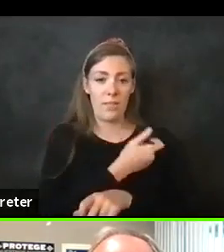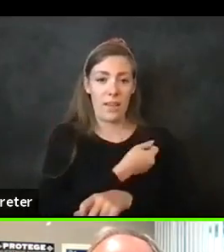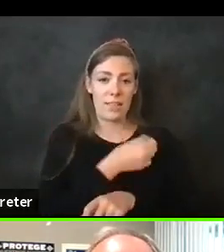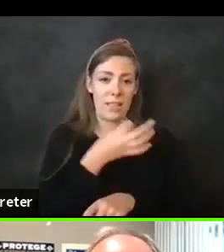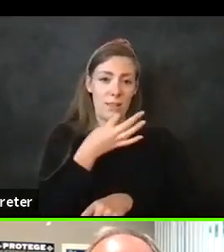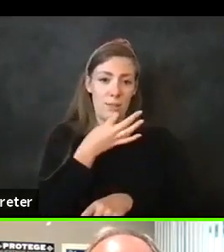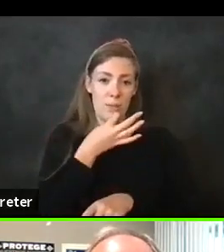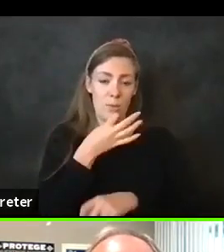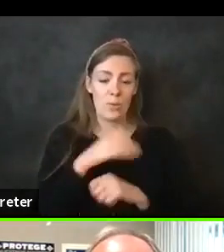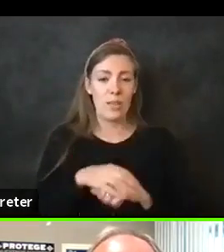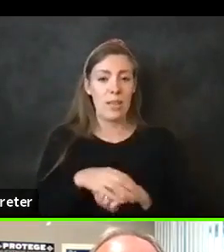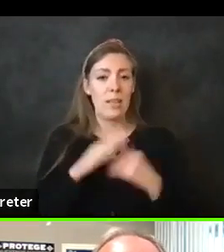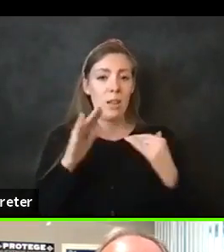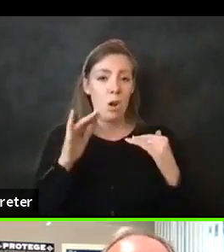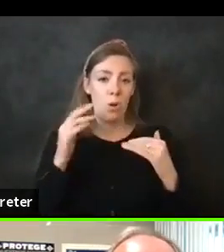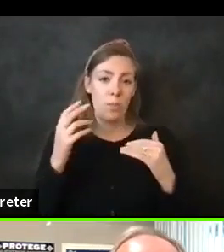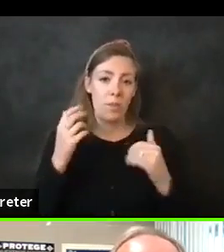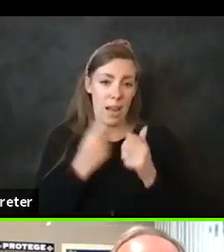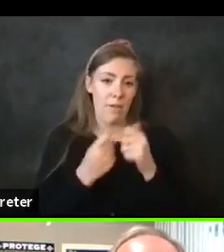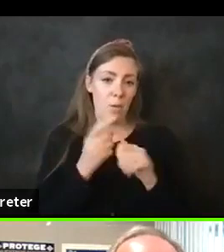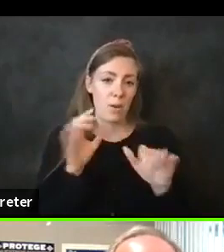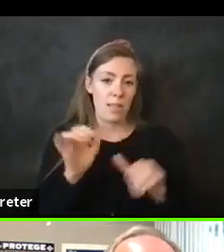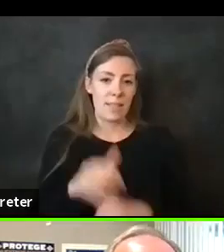And I hope that everybody takes that route.